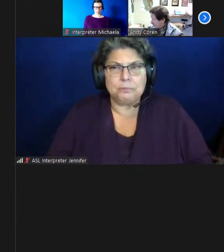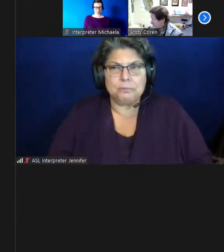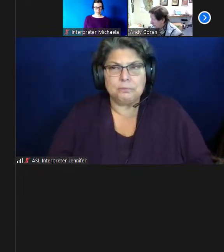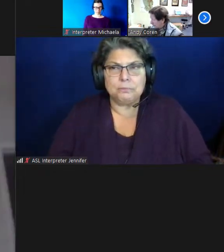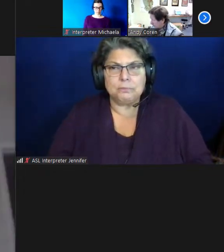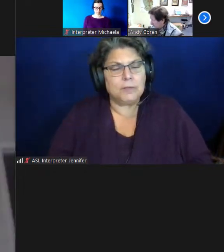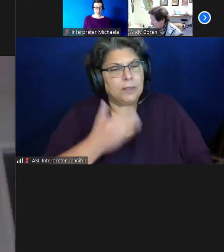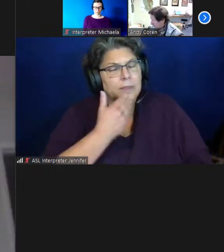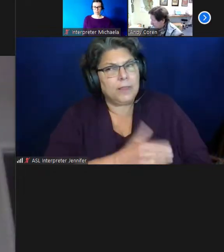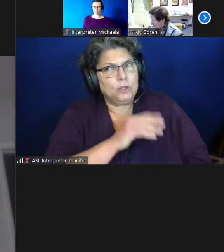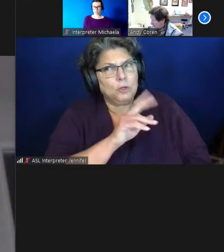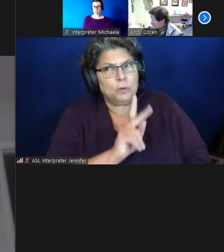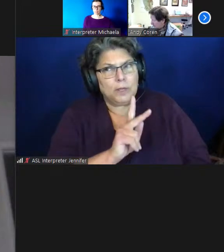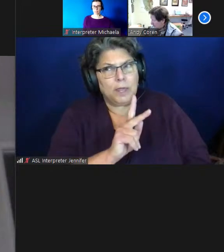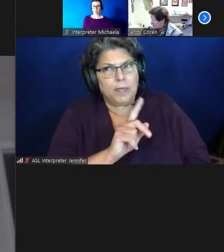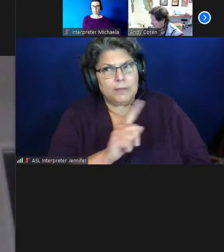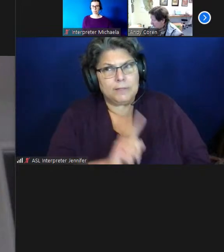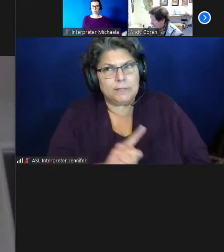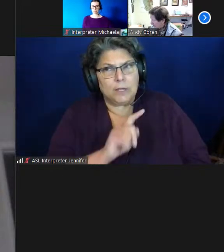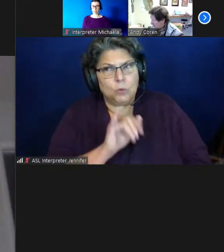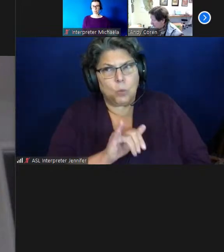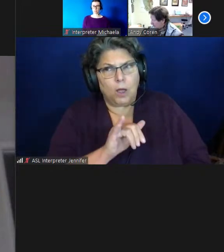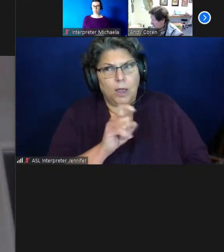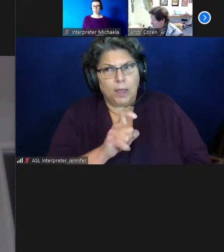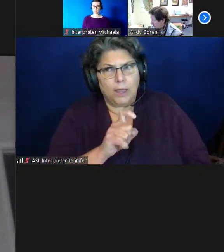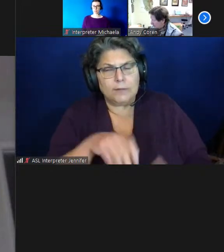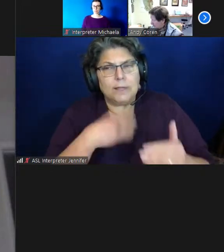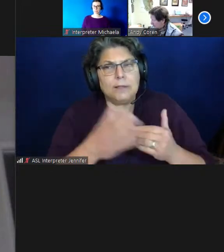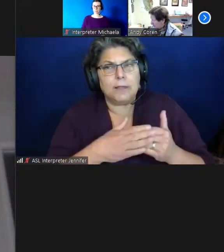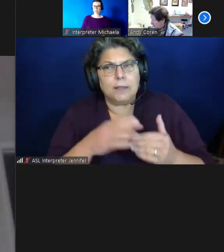Thank you, KZYX. And next we have Mendocino Voice.